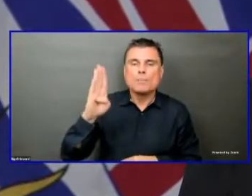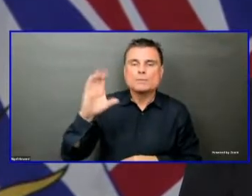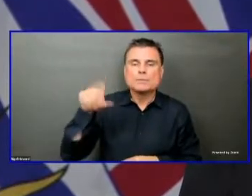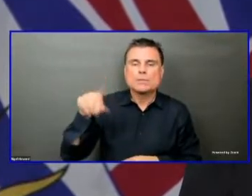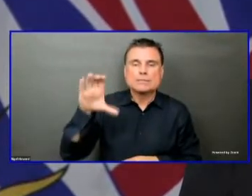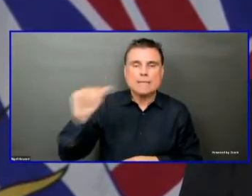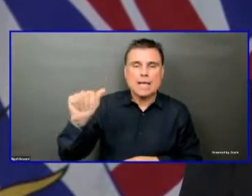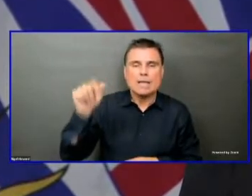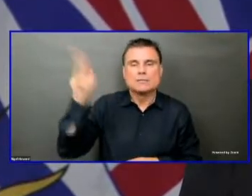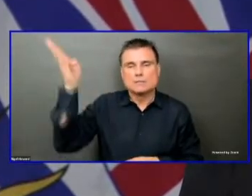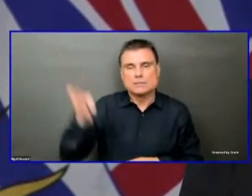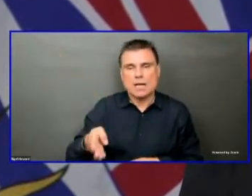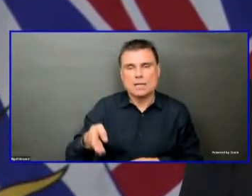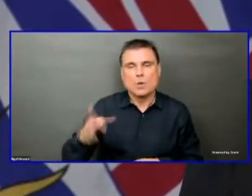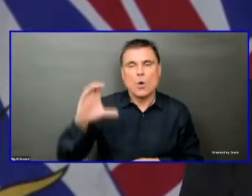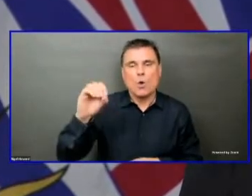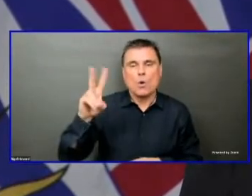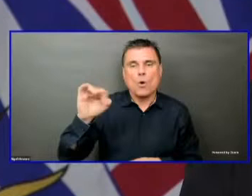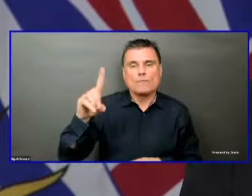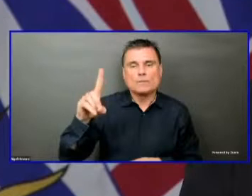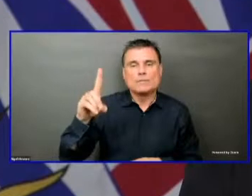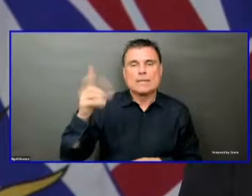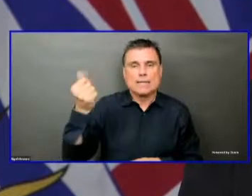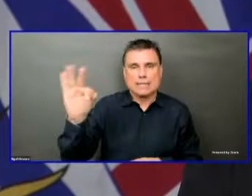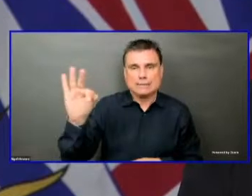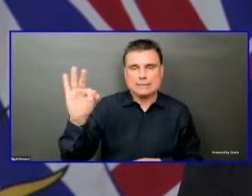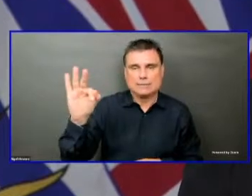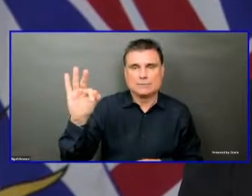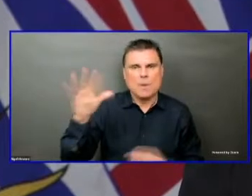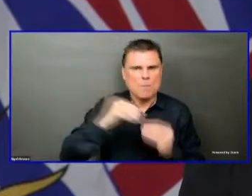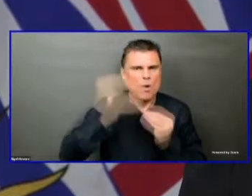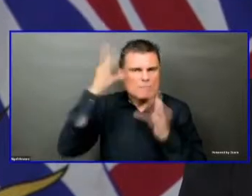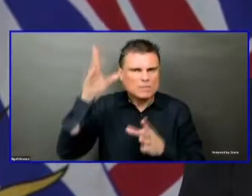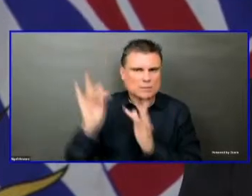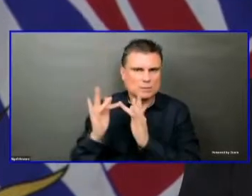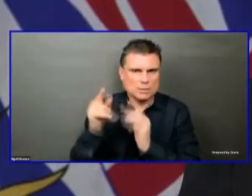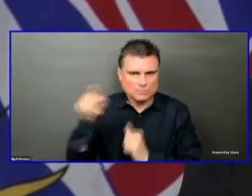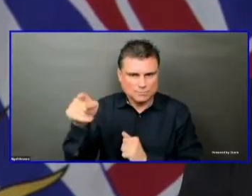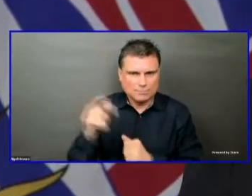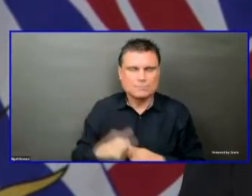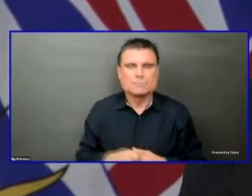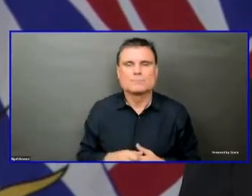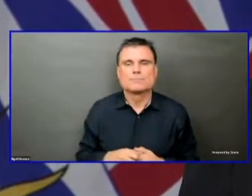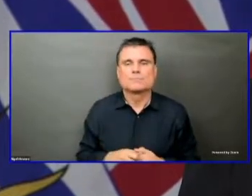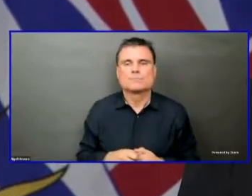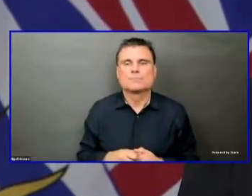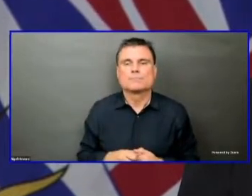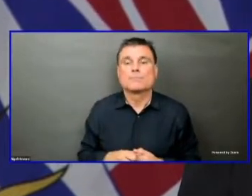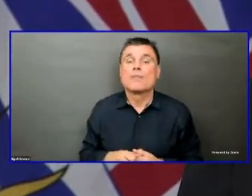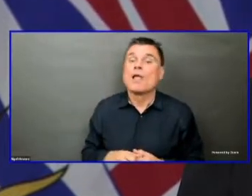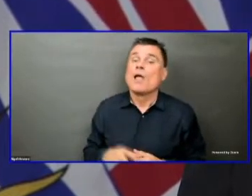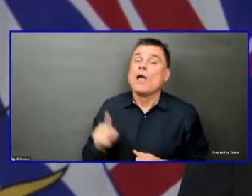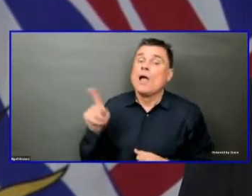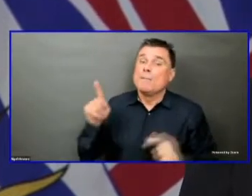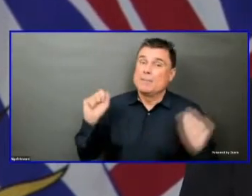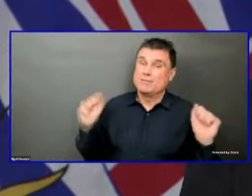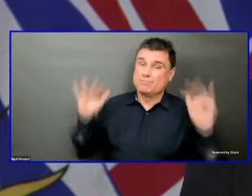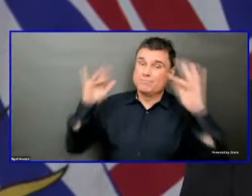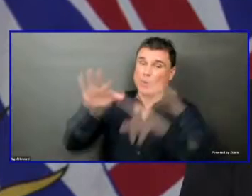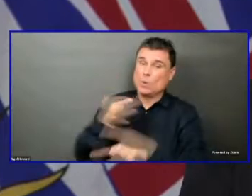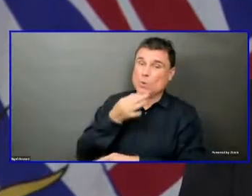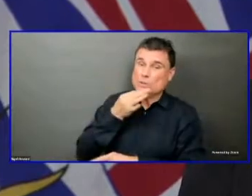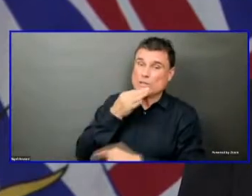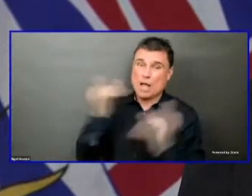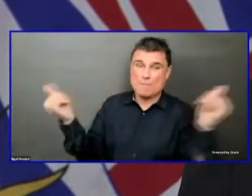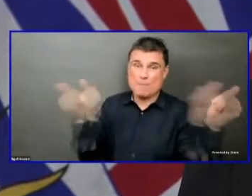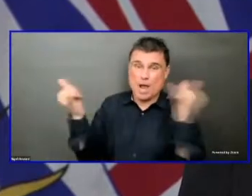Hi, Dr. Henry. I just heard you say that partying up at Whistler is not a good idea, but day trips are still okay. And we've been hearing from people